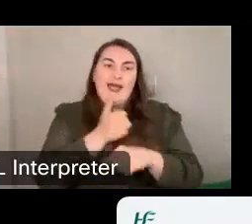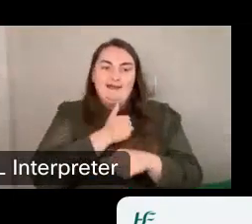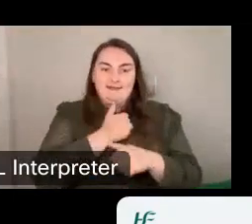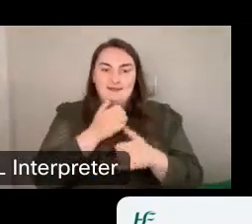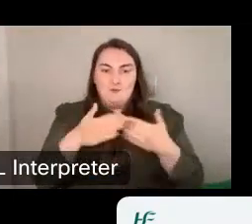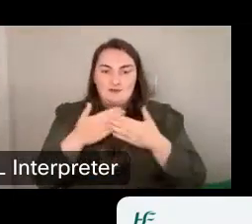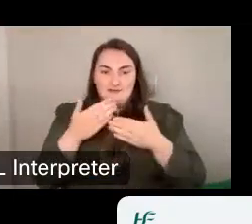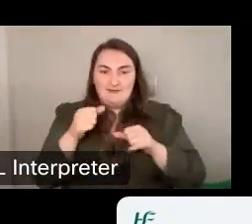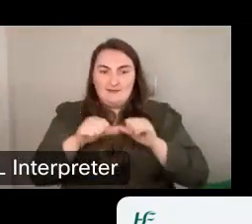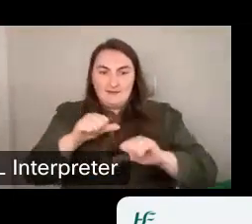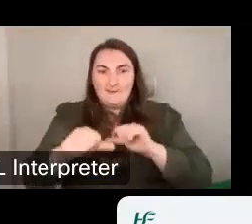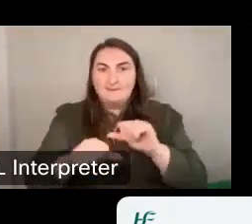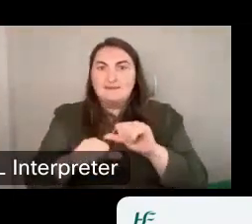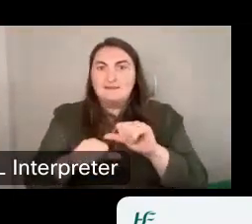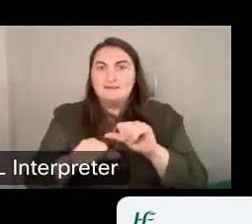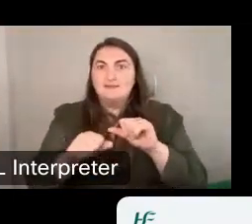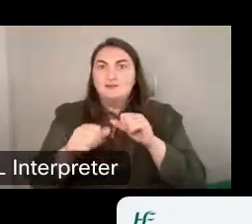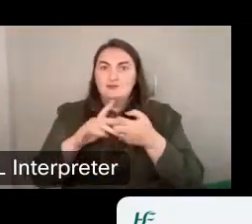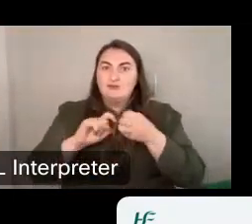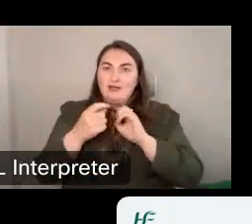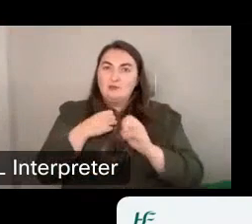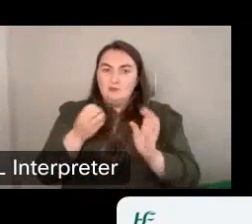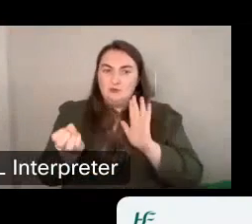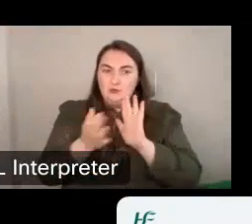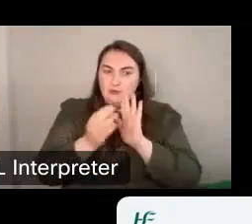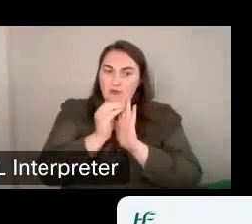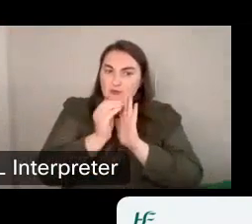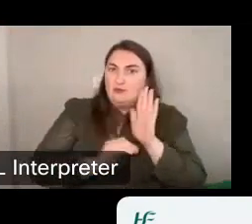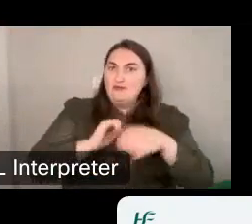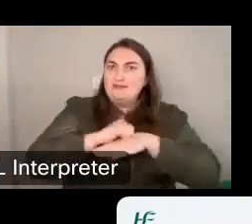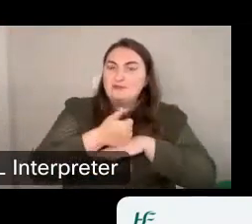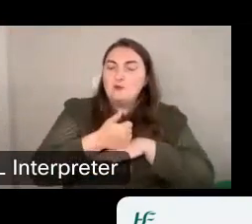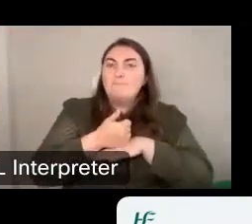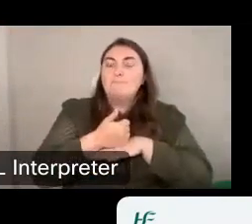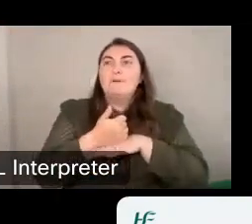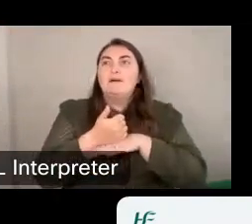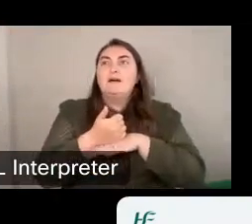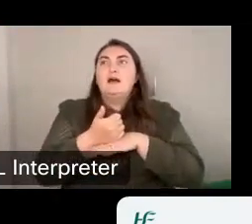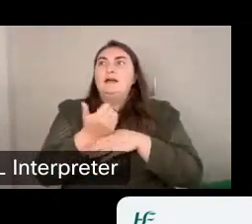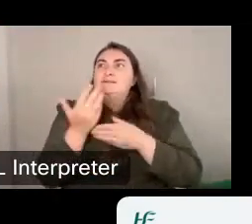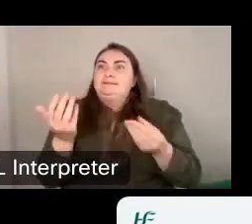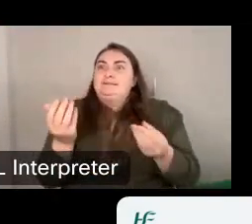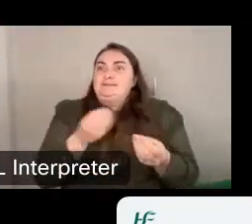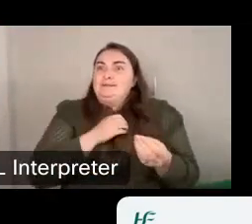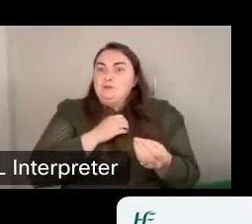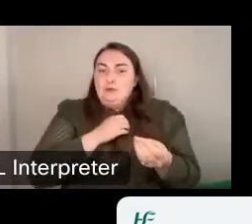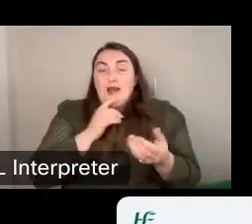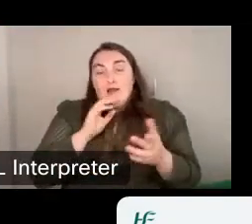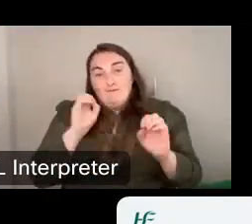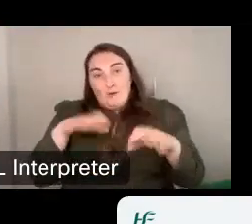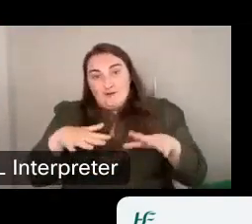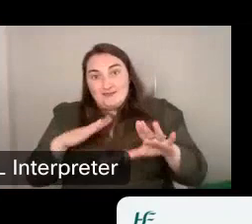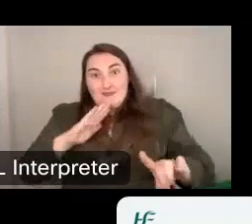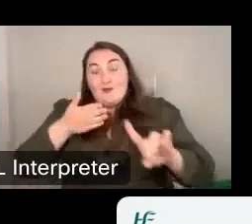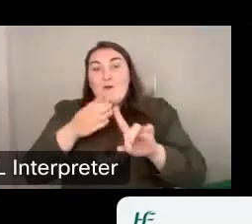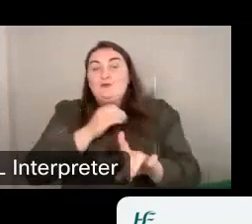or controls that you're going to put in place to try and either, obviously the ultimate goal is to